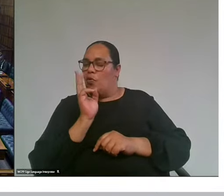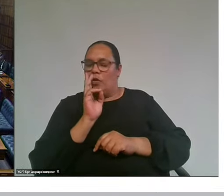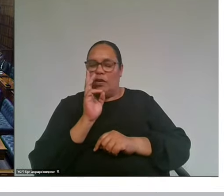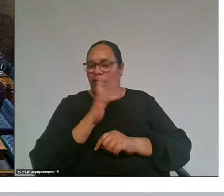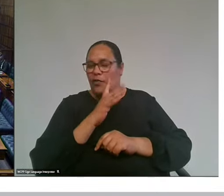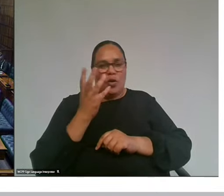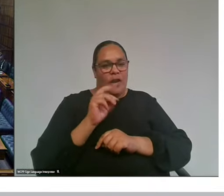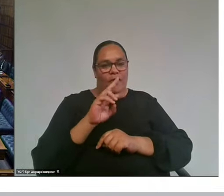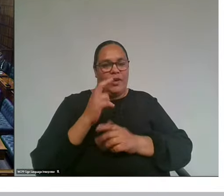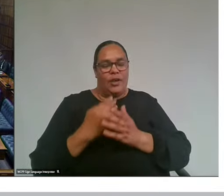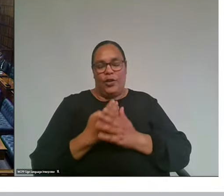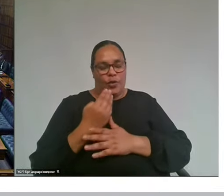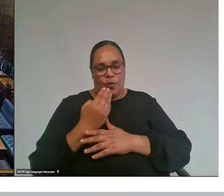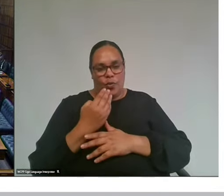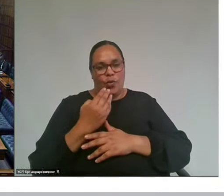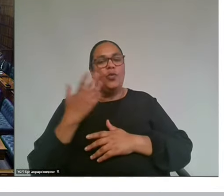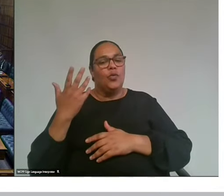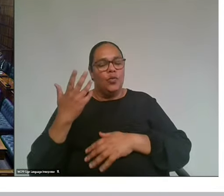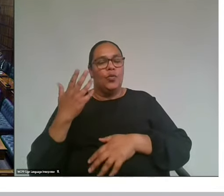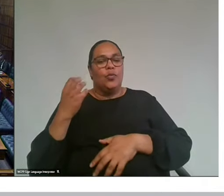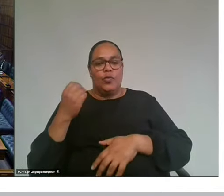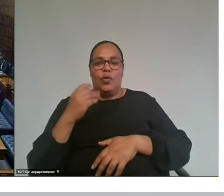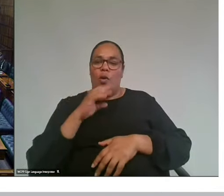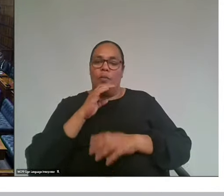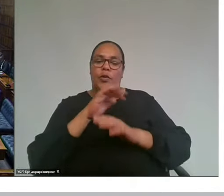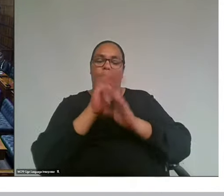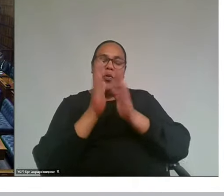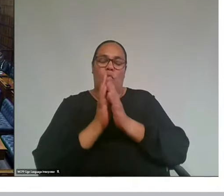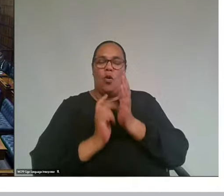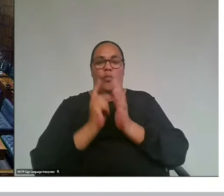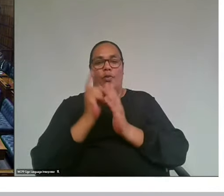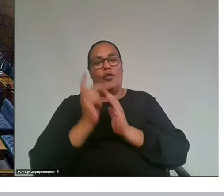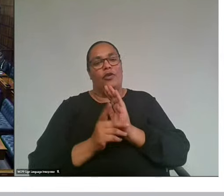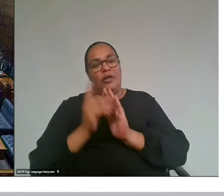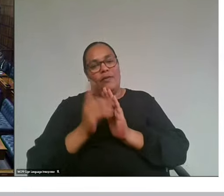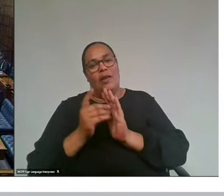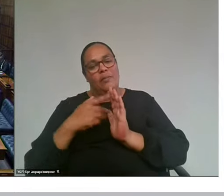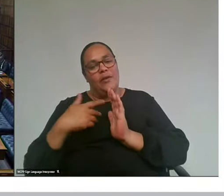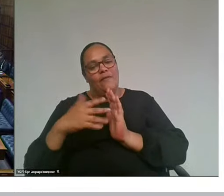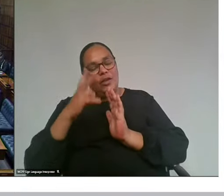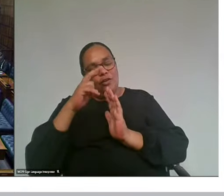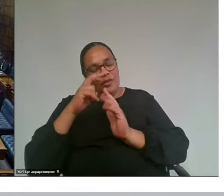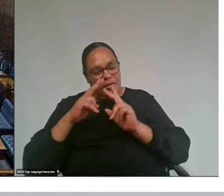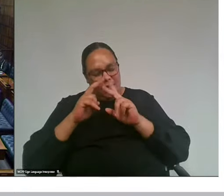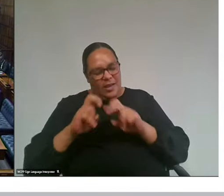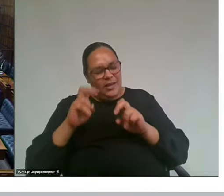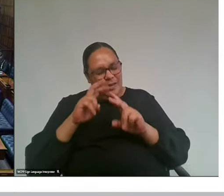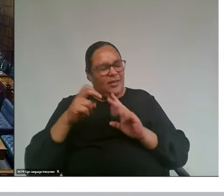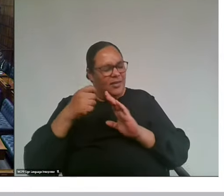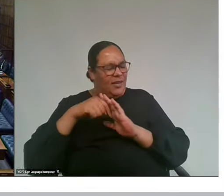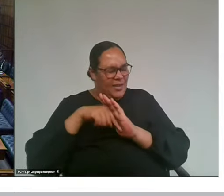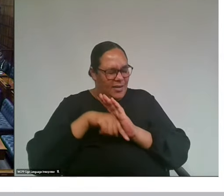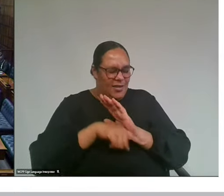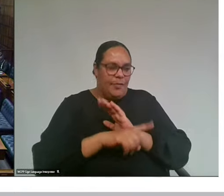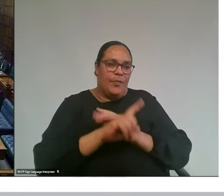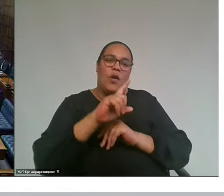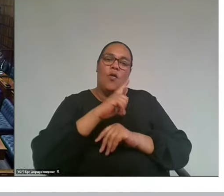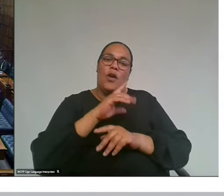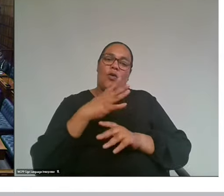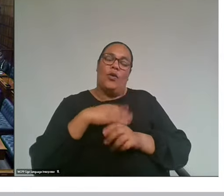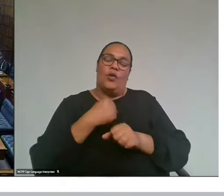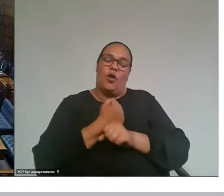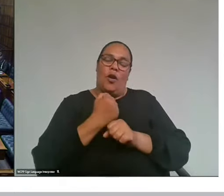have Renewables so all of the project developers and it's been studied quite extensively that in order to operate a